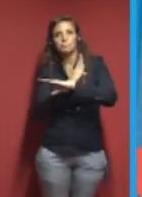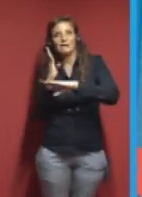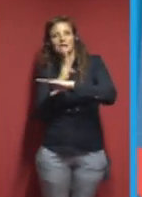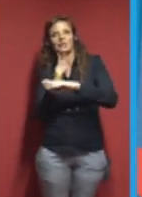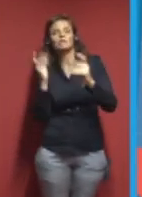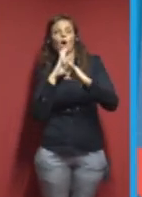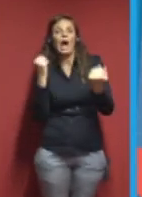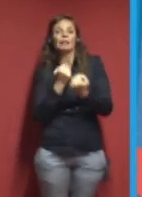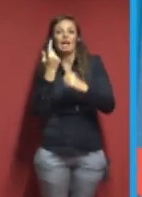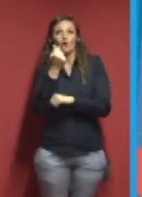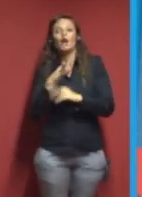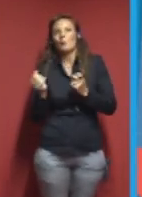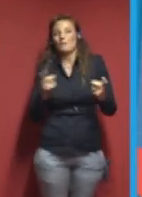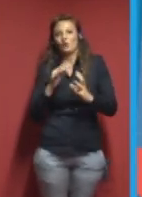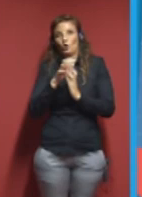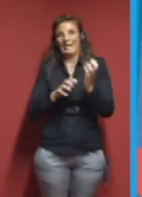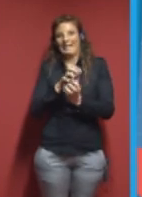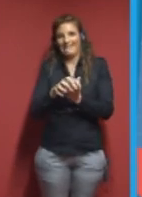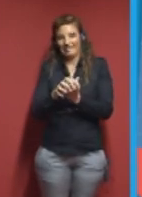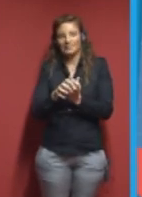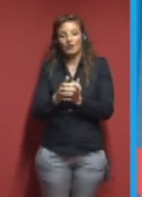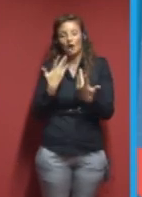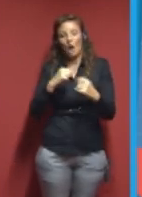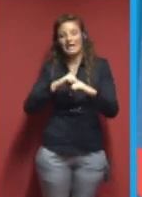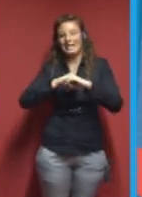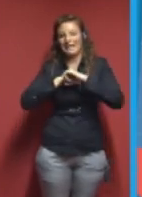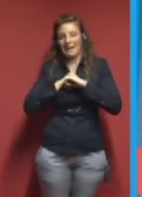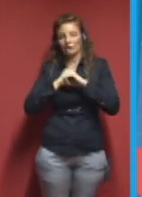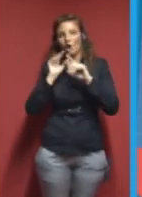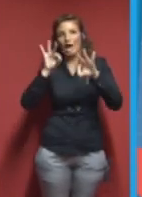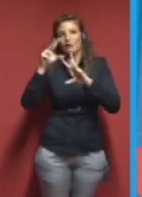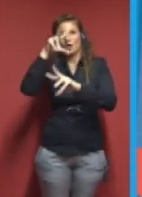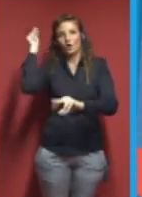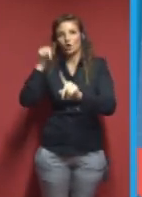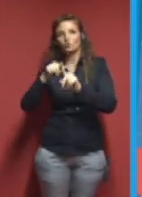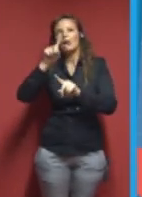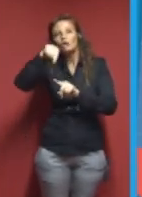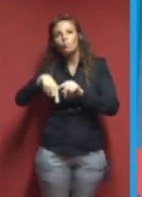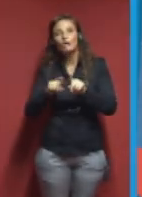affect us, and it's going to be recognized even by state. Thank you. Thank you, Massimo.